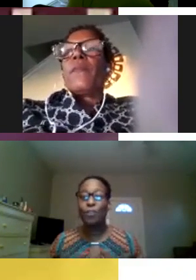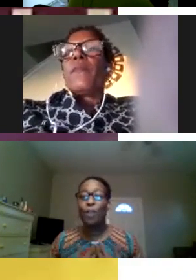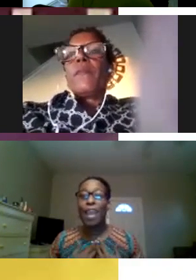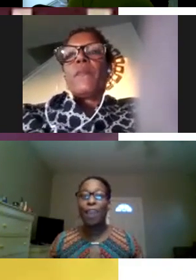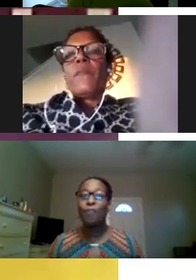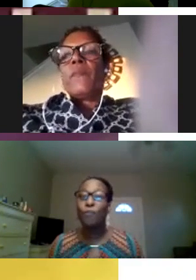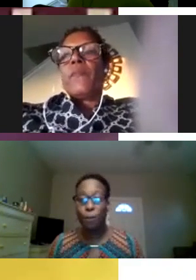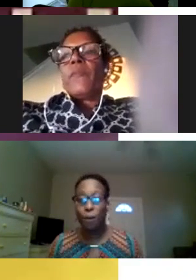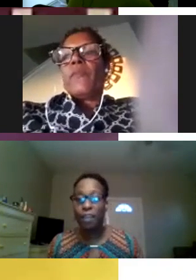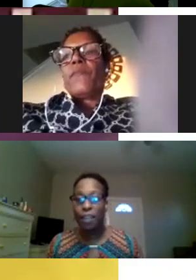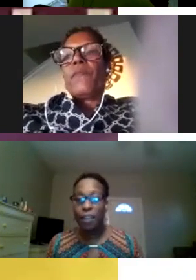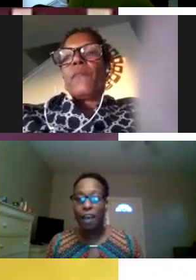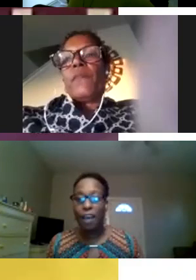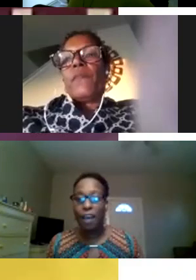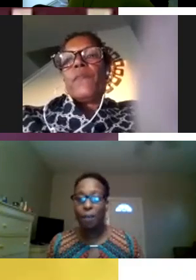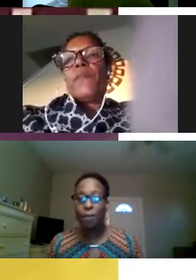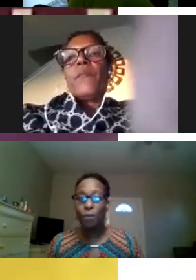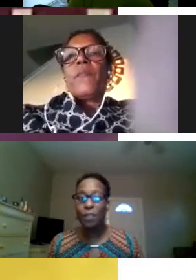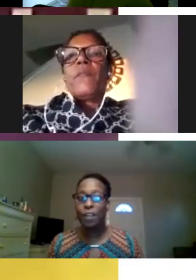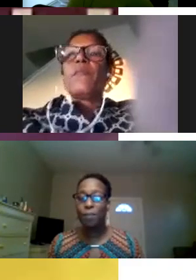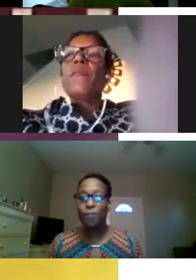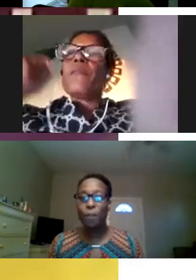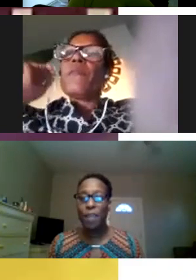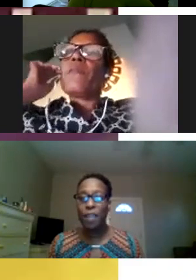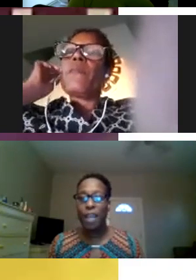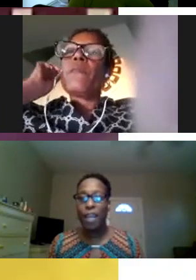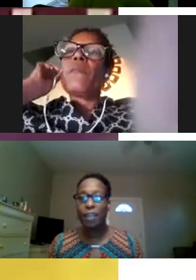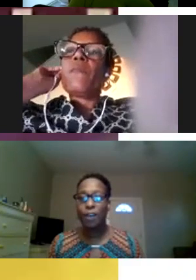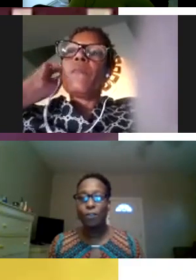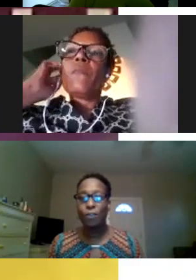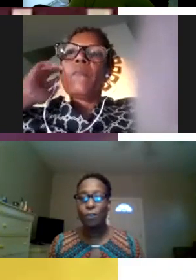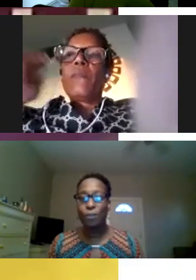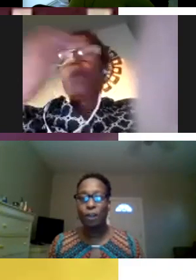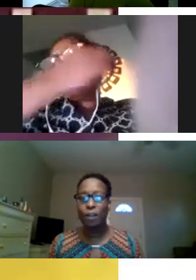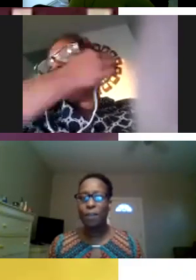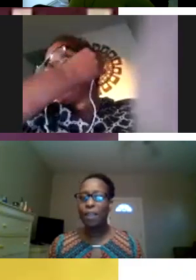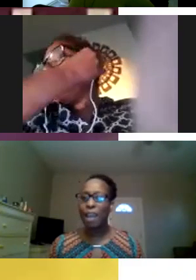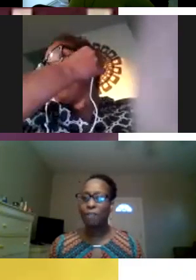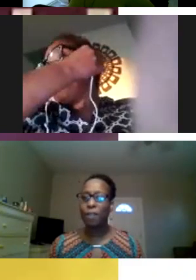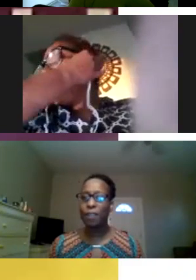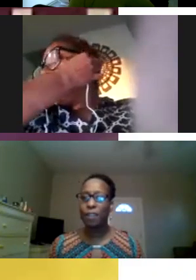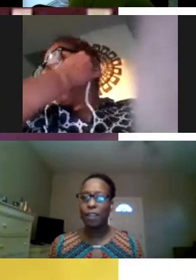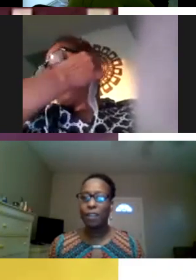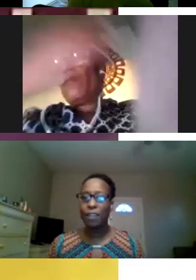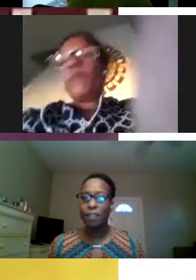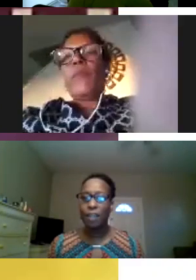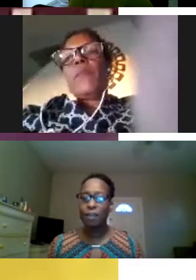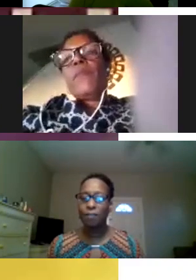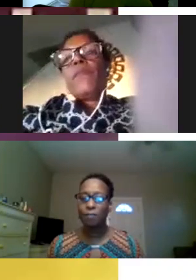thank you to everyone who was here before me and those who are going to be here after me.